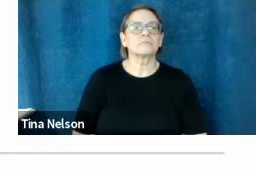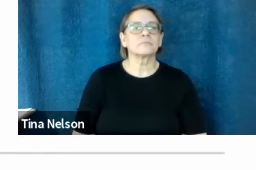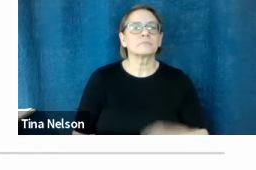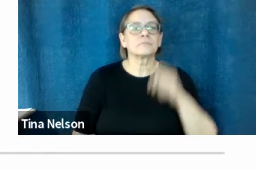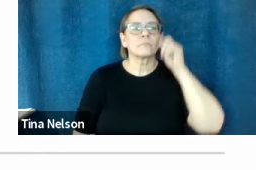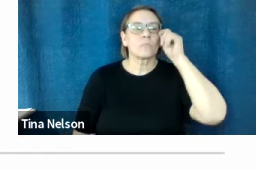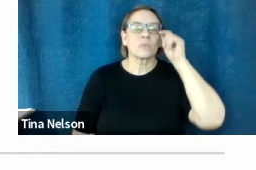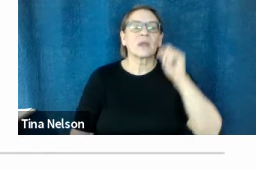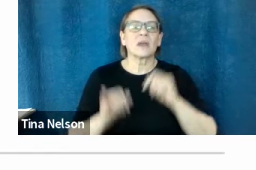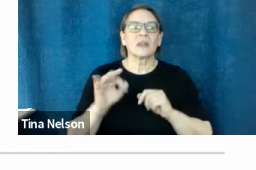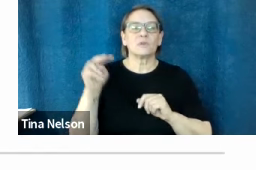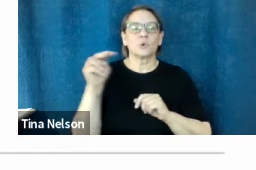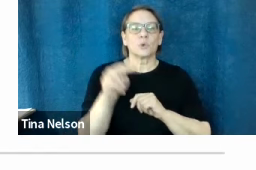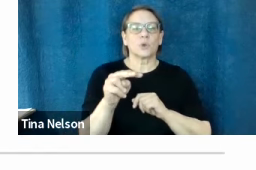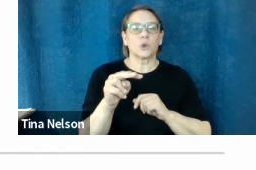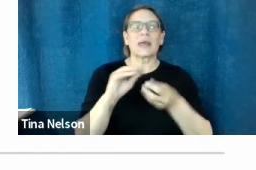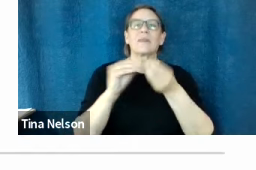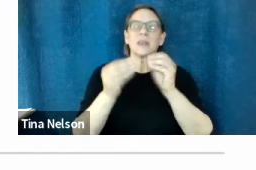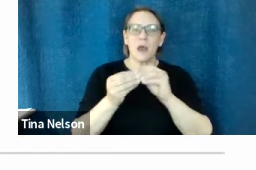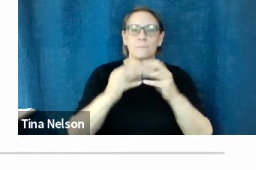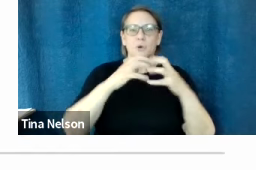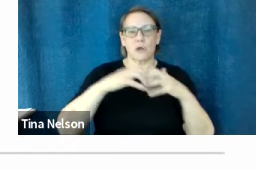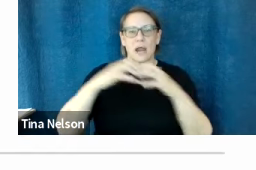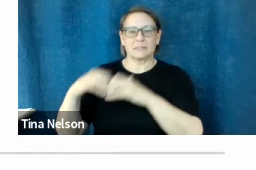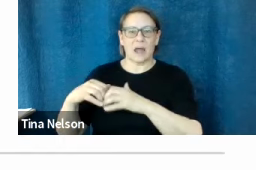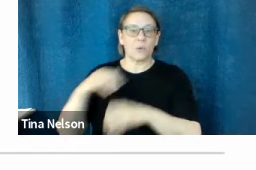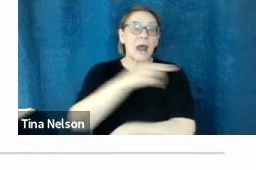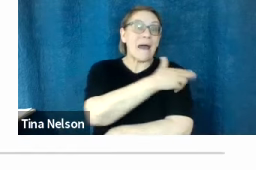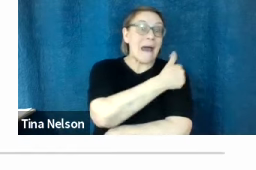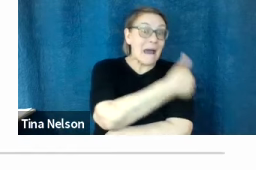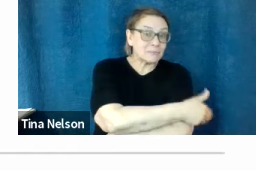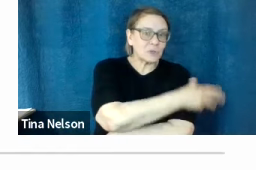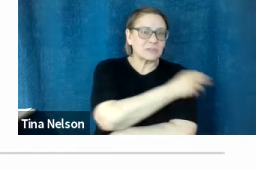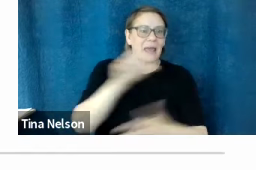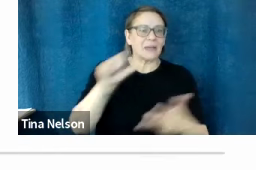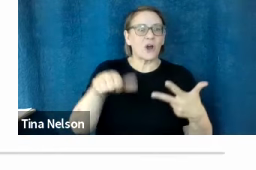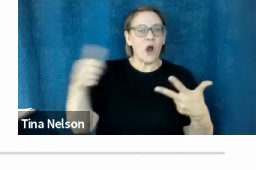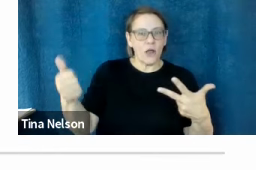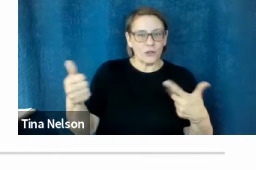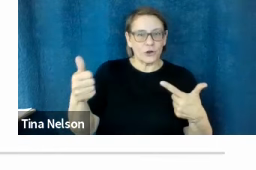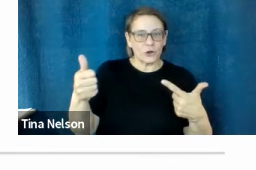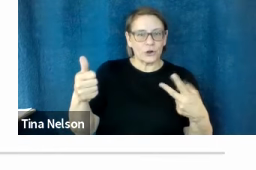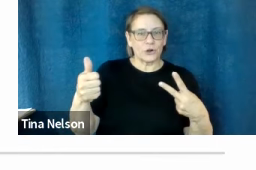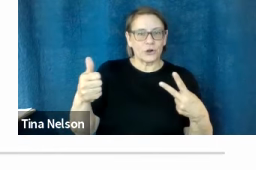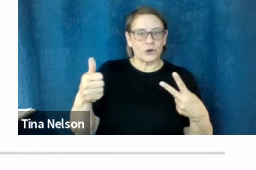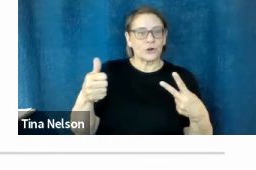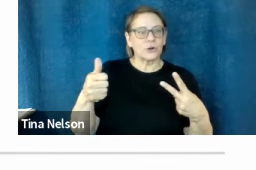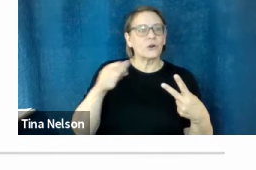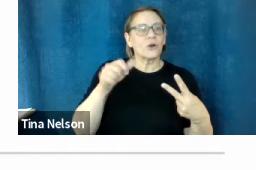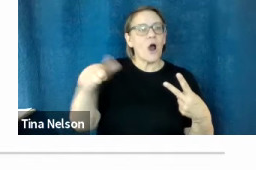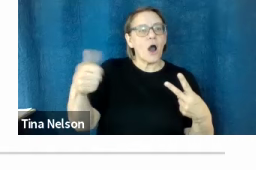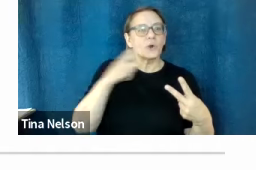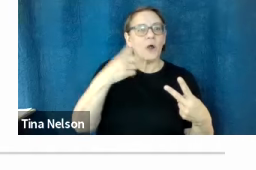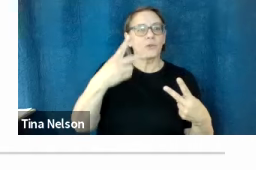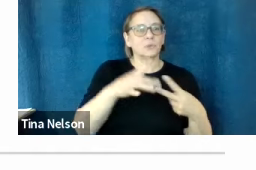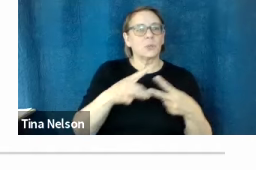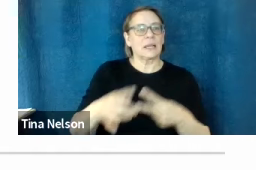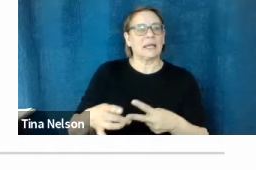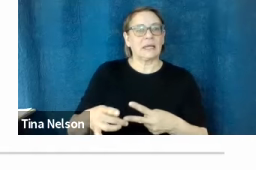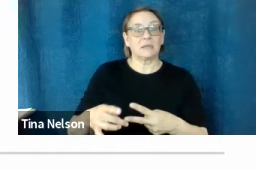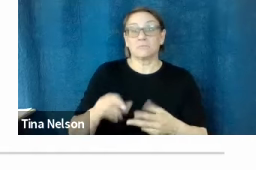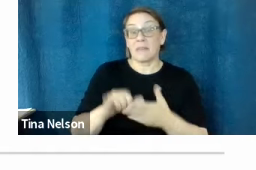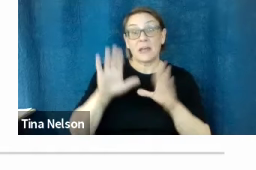And if we look here in the numerical breakdown hospitals and other are the two leading places of work, which is